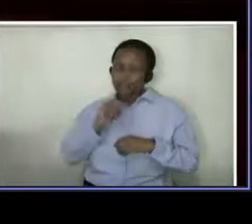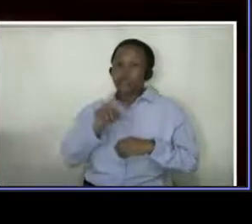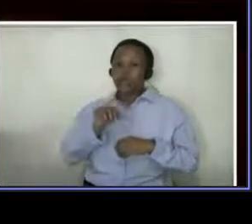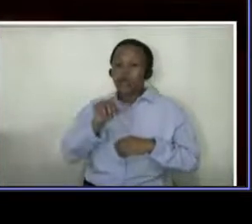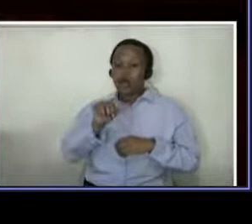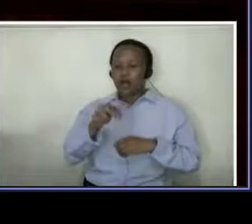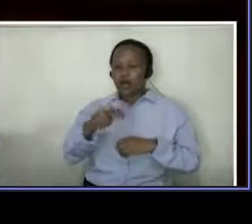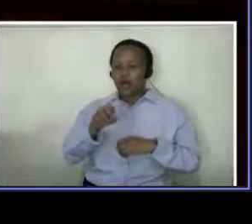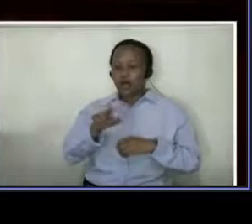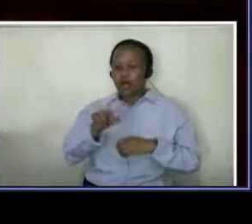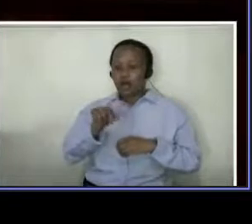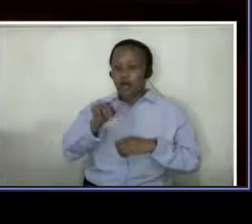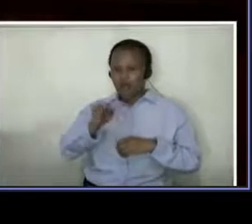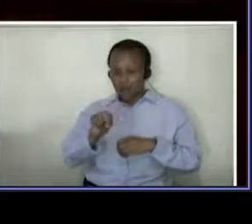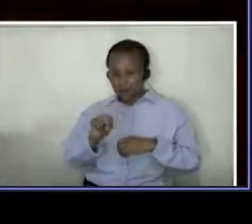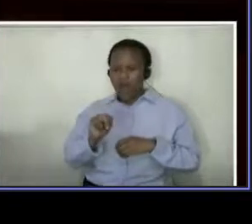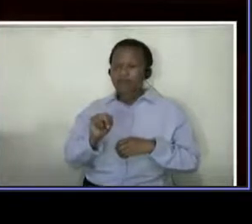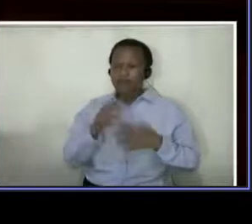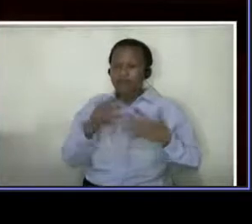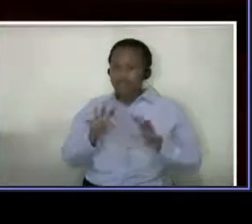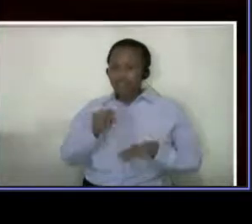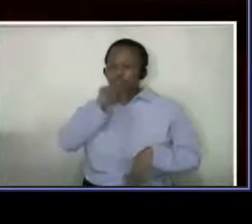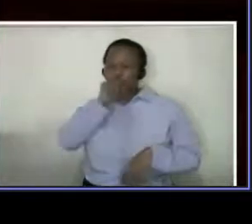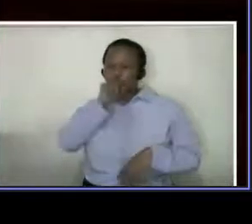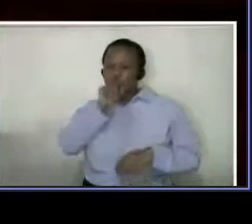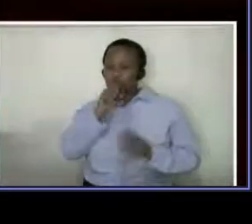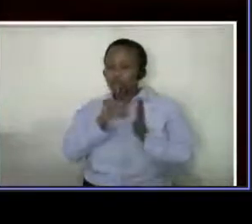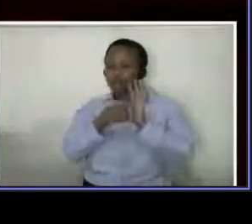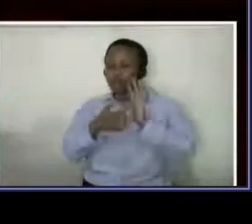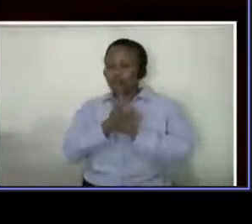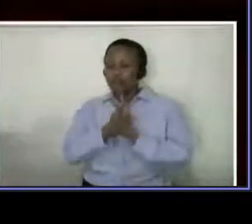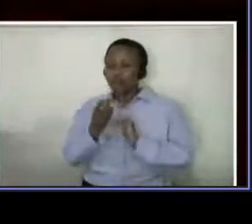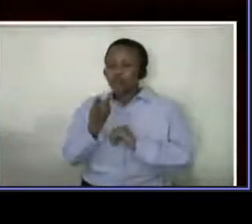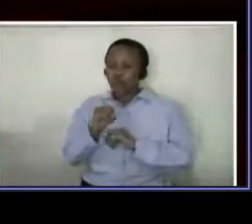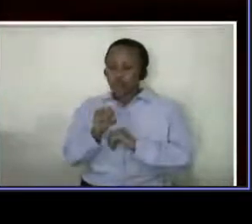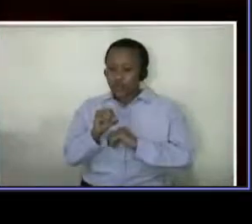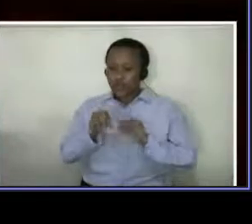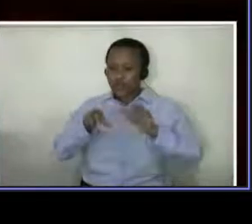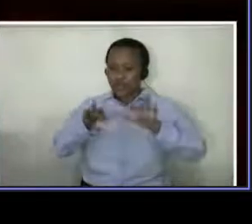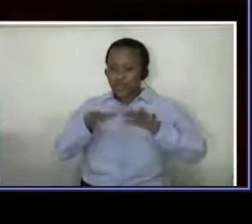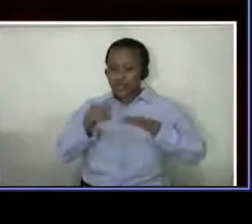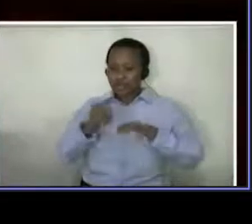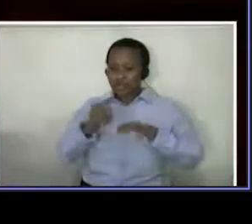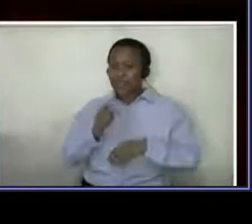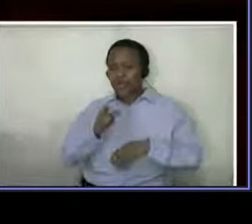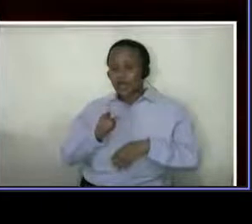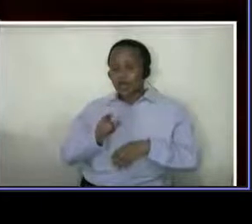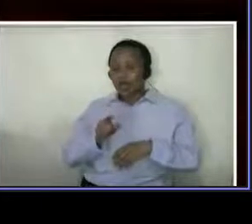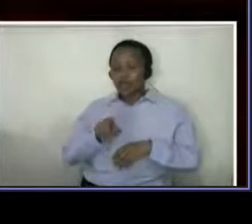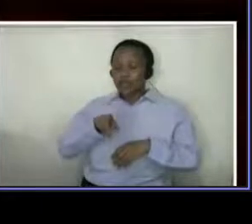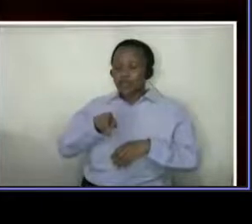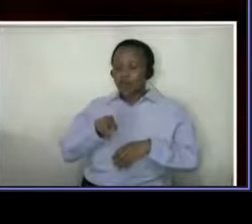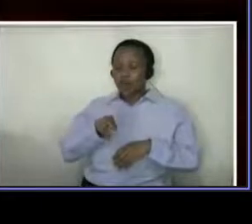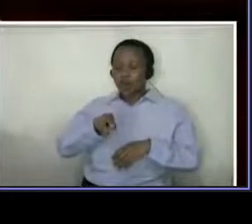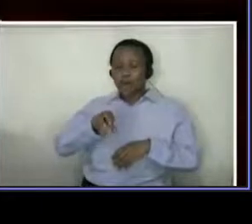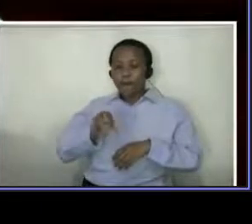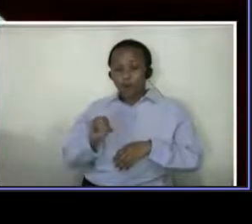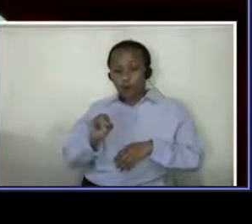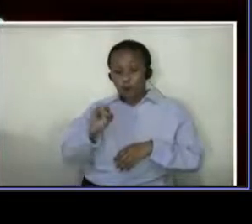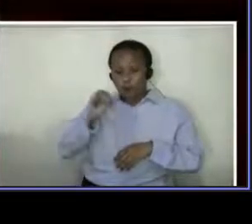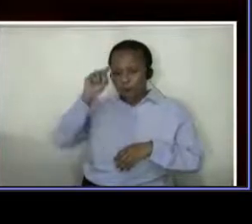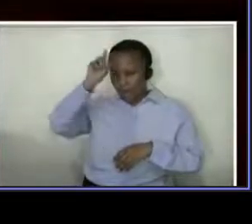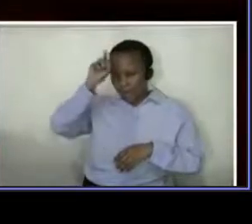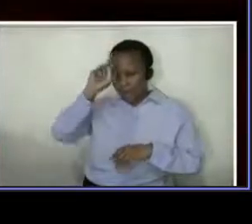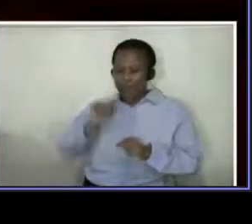tweeted in 2019 while she was purporting to be pro-black. We've come to learn how much of